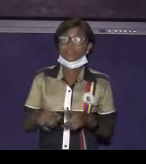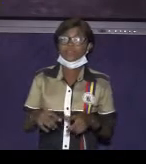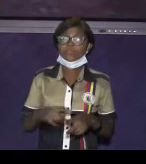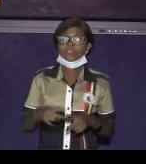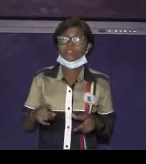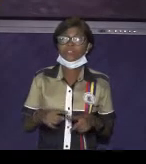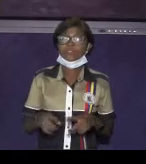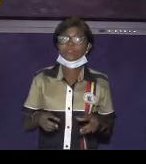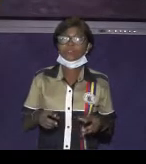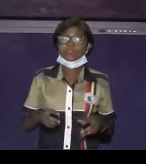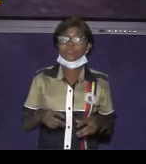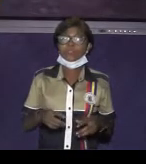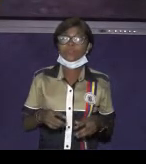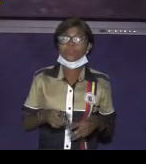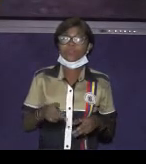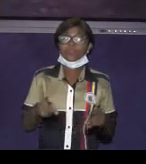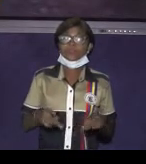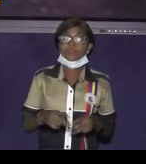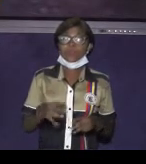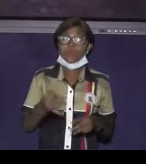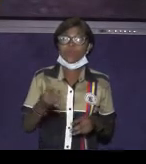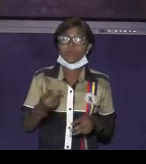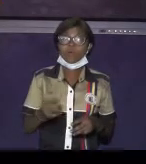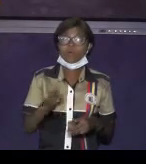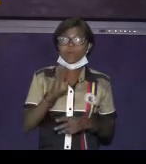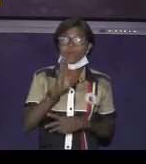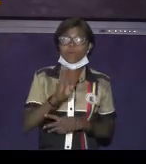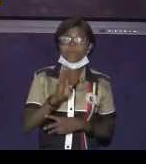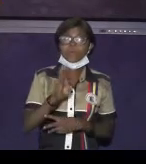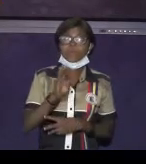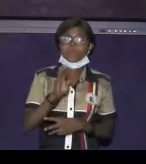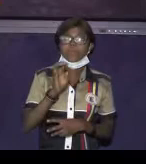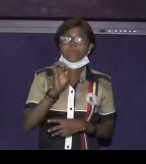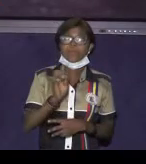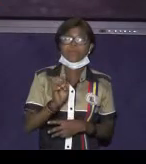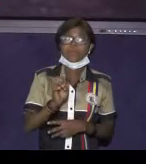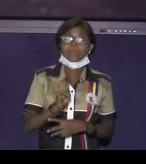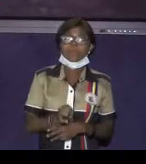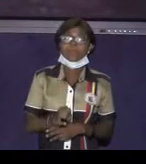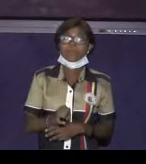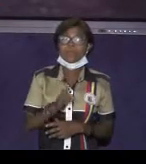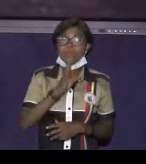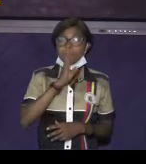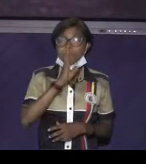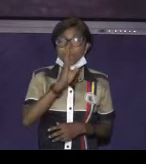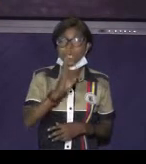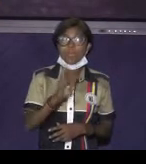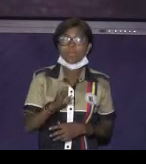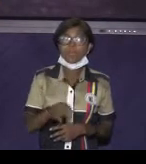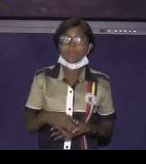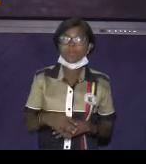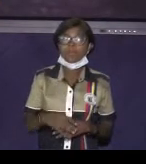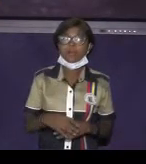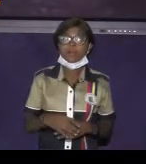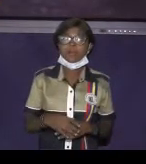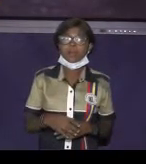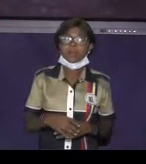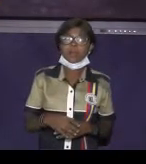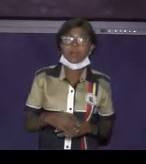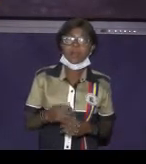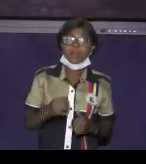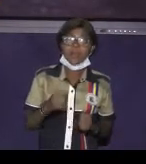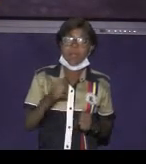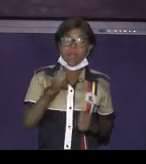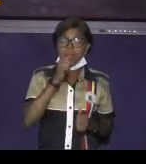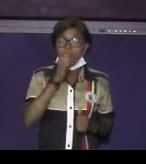various forms of the verb be, be, be. We said is, am,